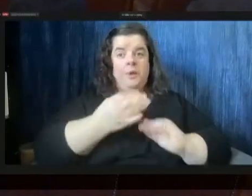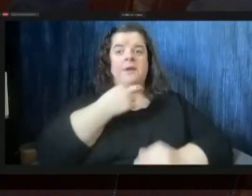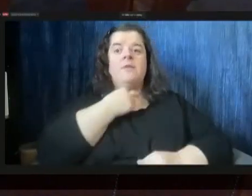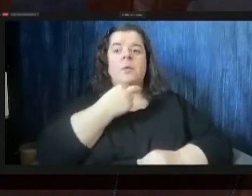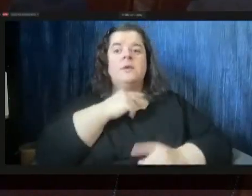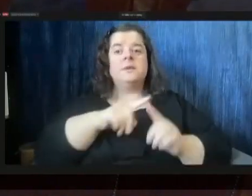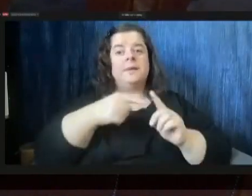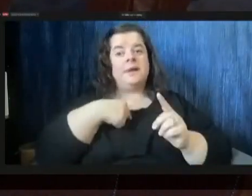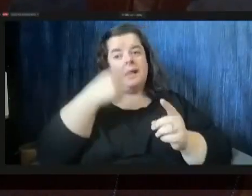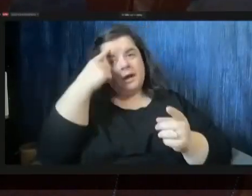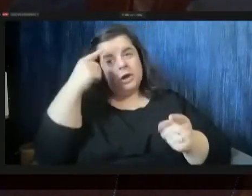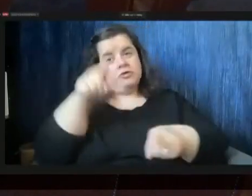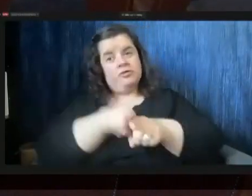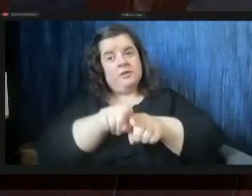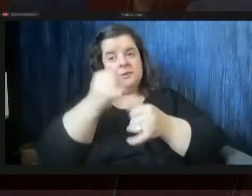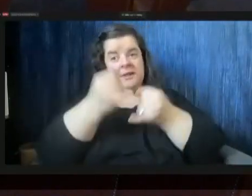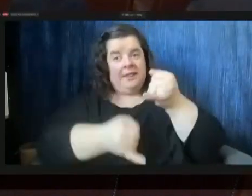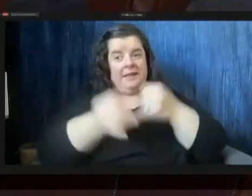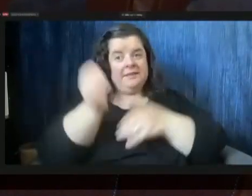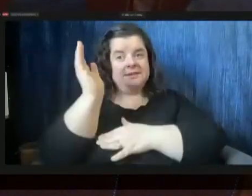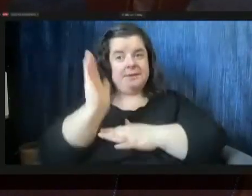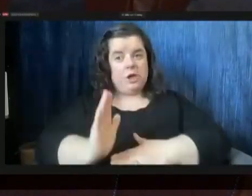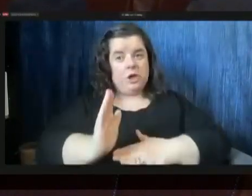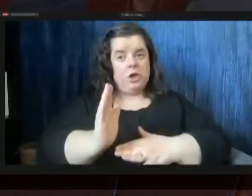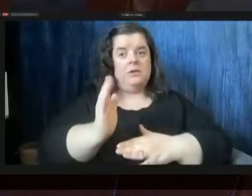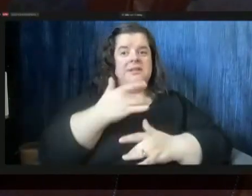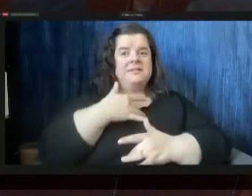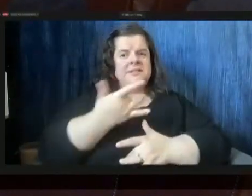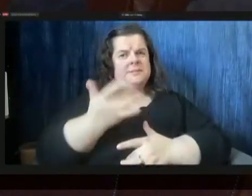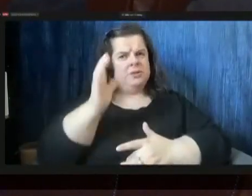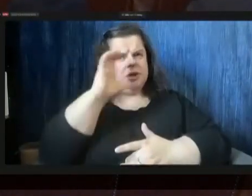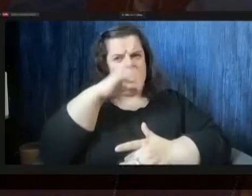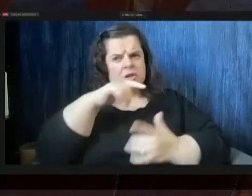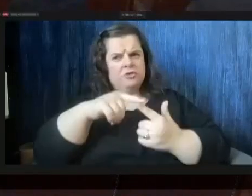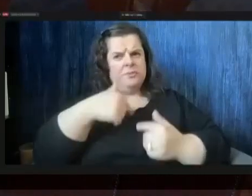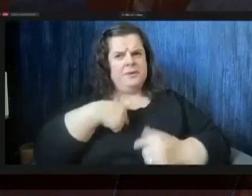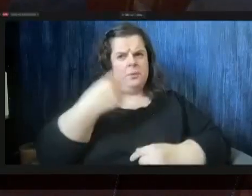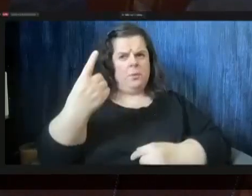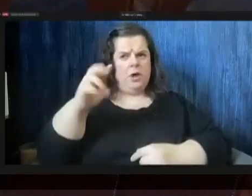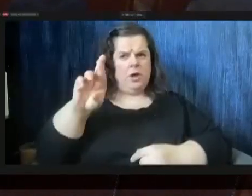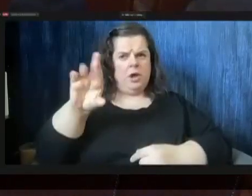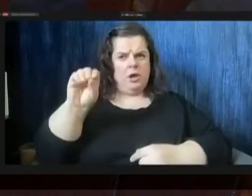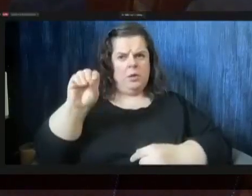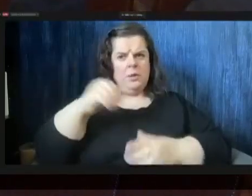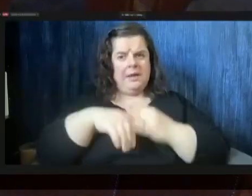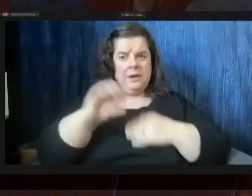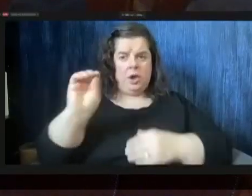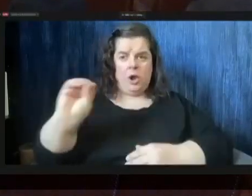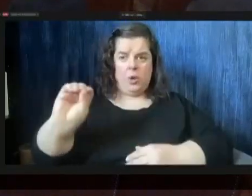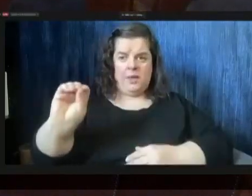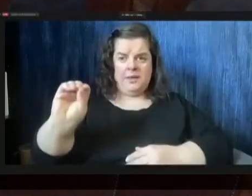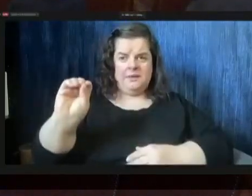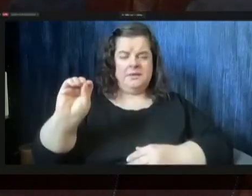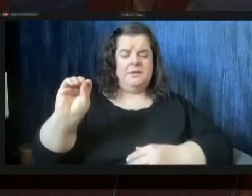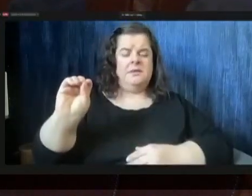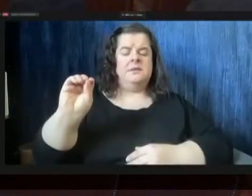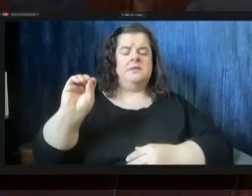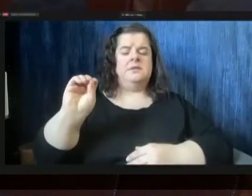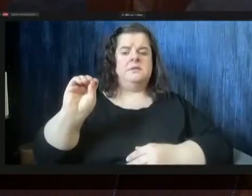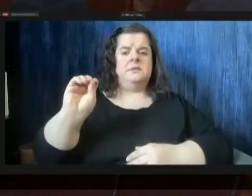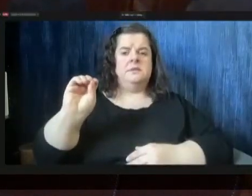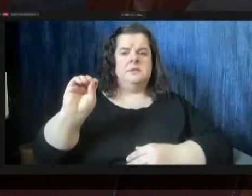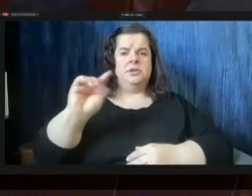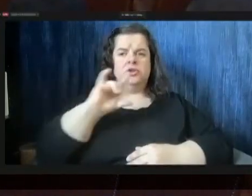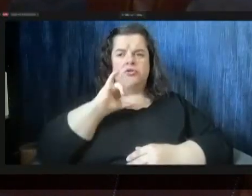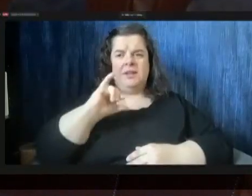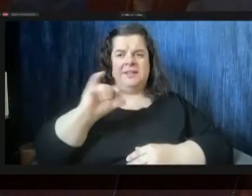agree with the last speaker, though, that it seems odd to me that one of the RCOs in Oakland was really